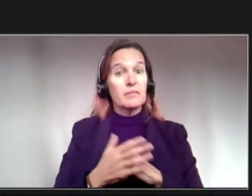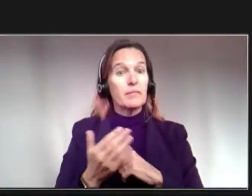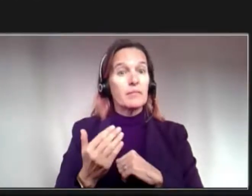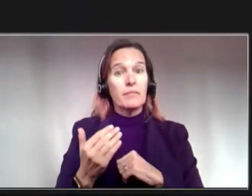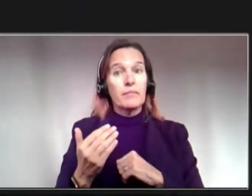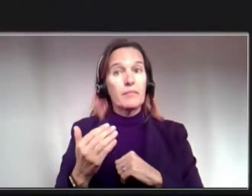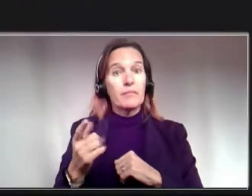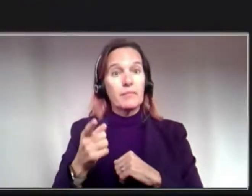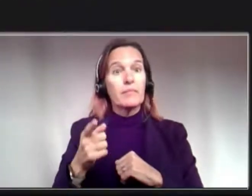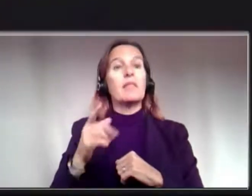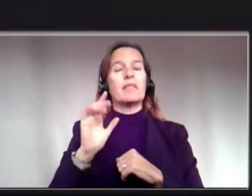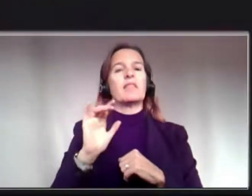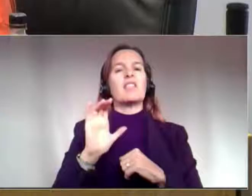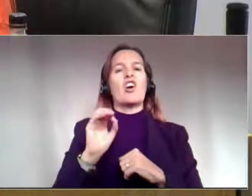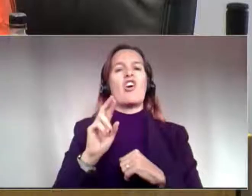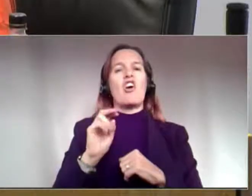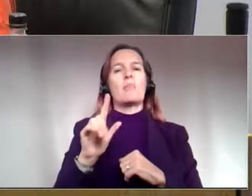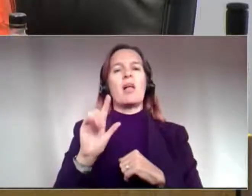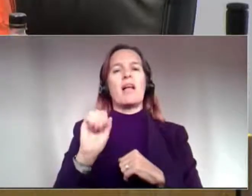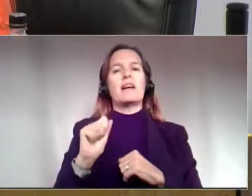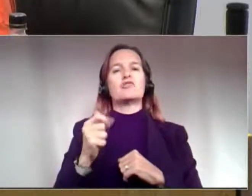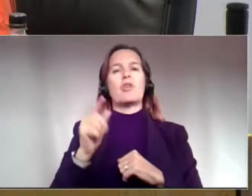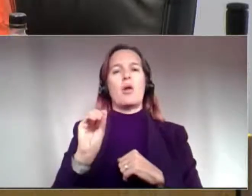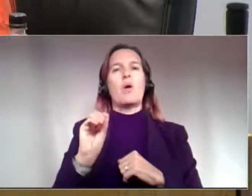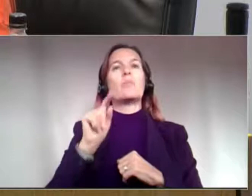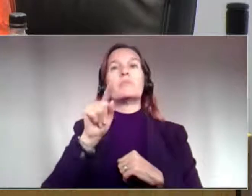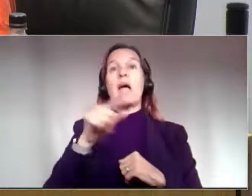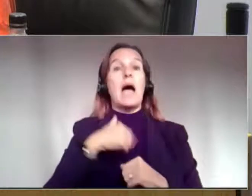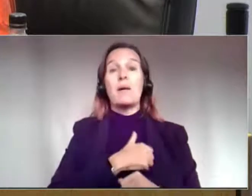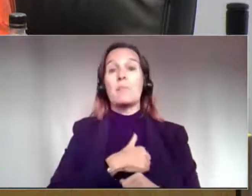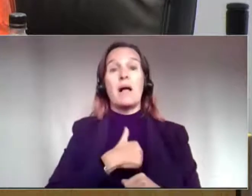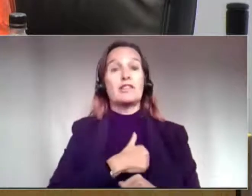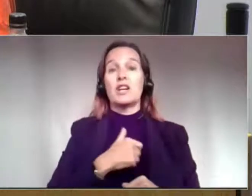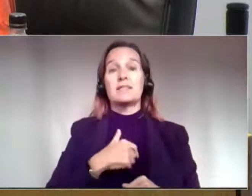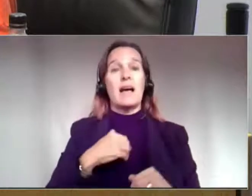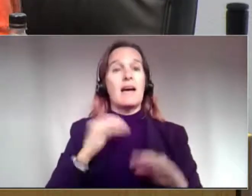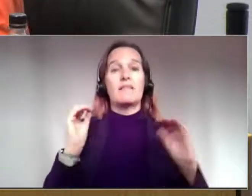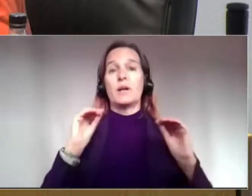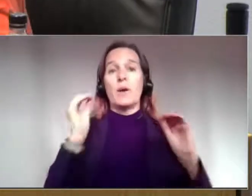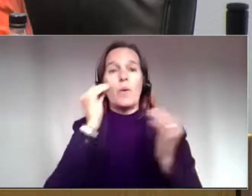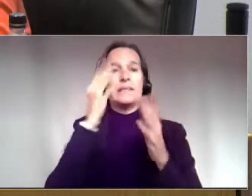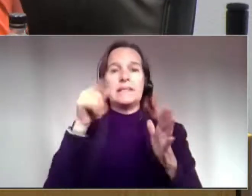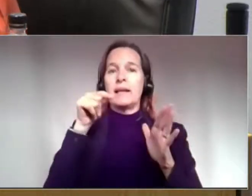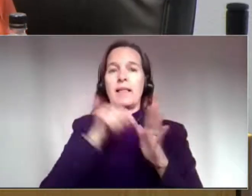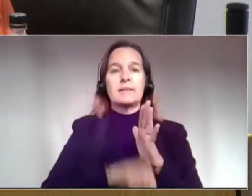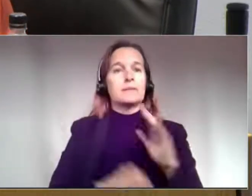Adrian, this is Carmel. I apologize. I have no details on that.